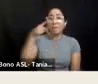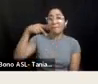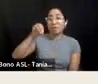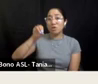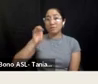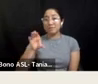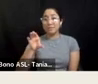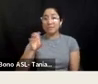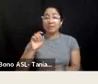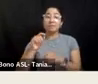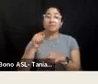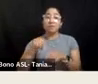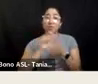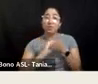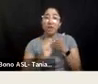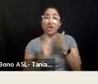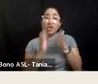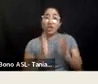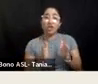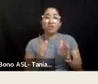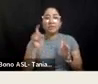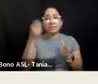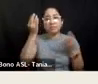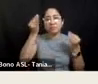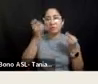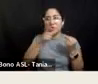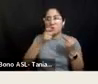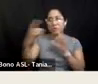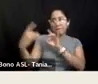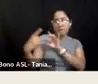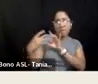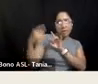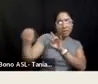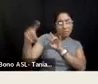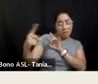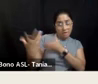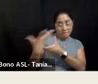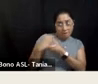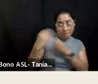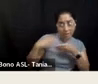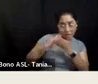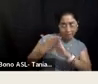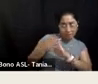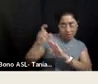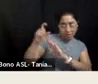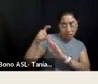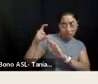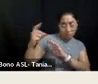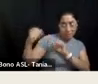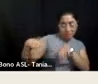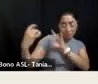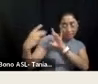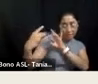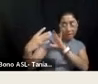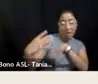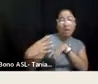need to really start to think about who we're getting this feedback from, whether or not they're part of our communities. And we should absolutely be able to speak back and say, yeah, no, I don't think you